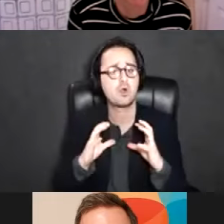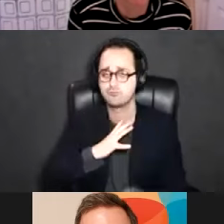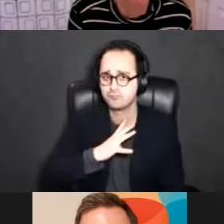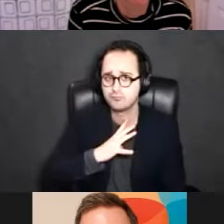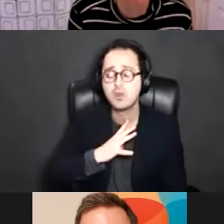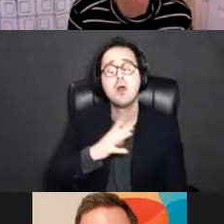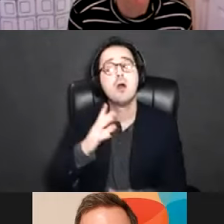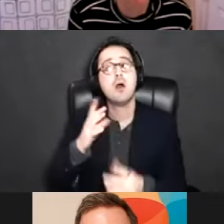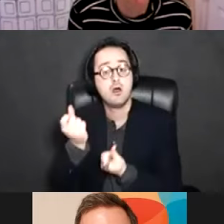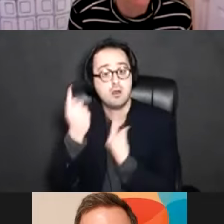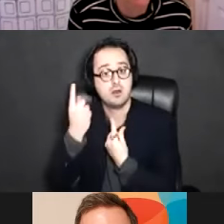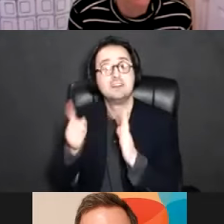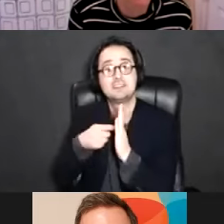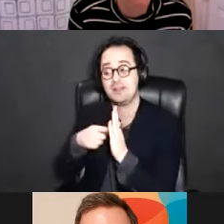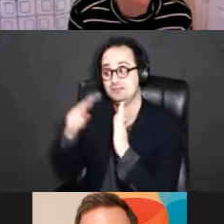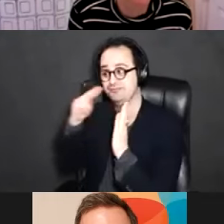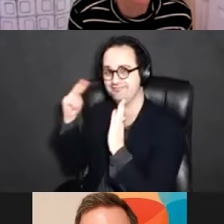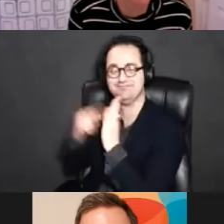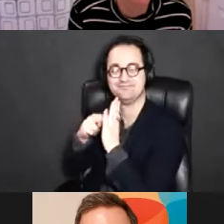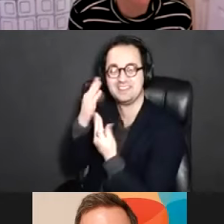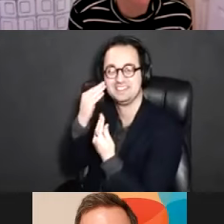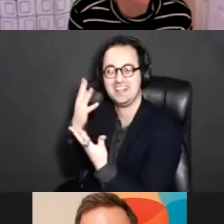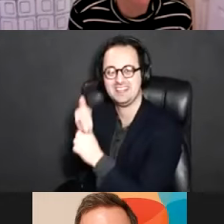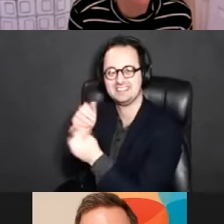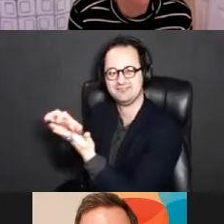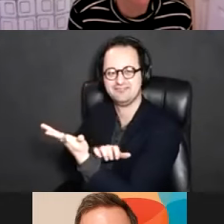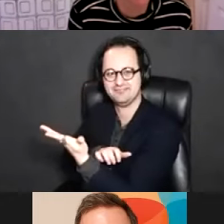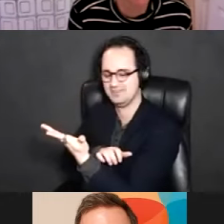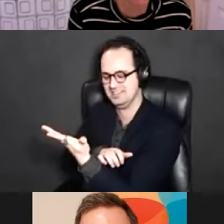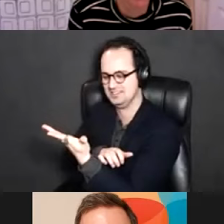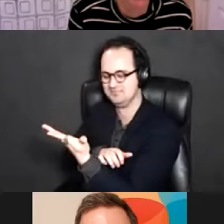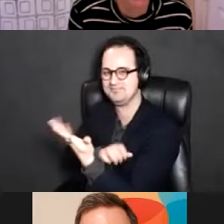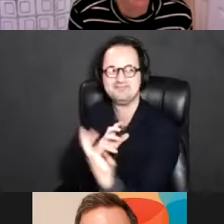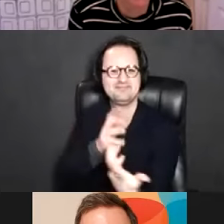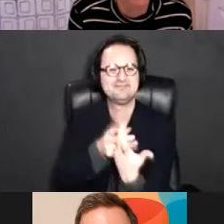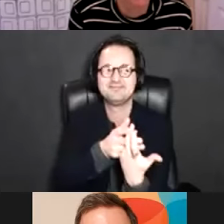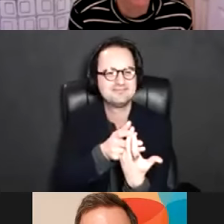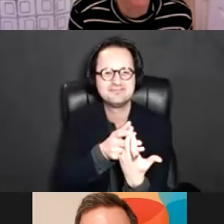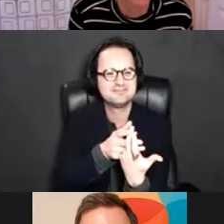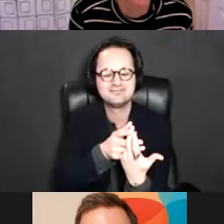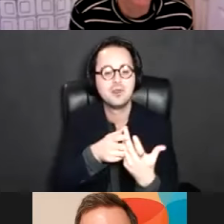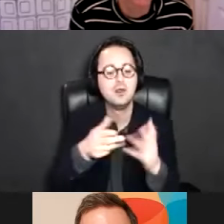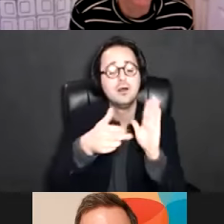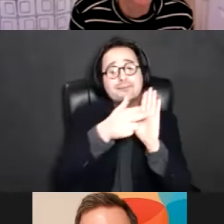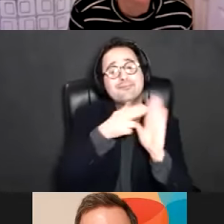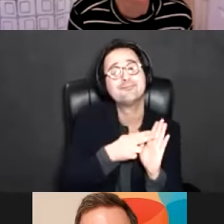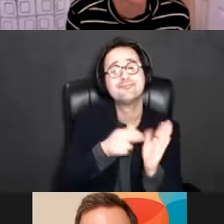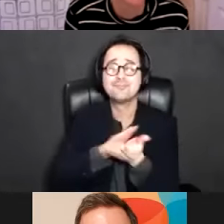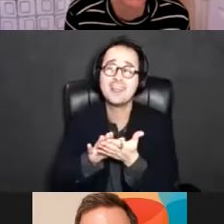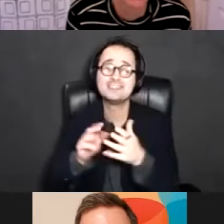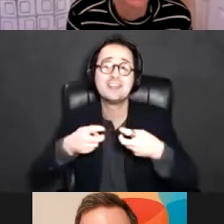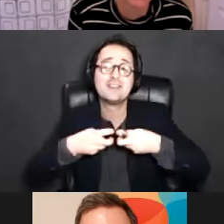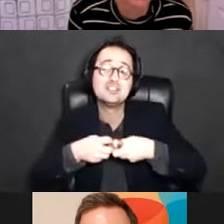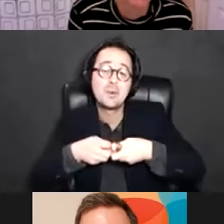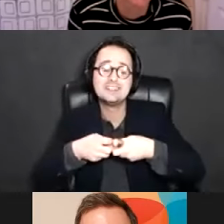though sometimes when we look at the data, it doesn't carve as neatly along these like labeled, the joints that we've